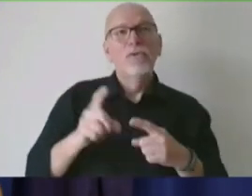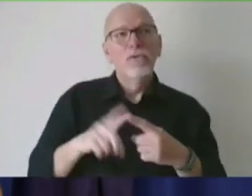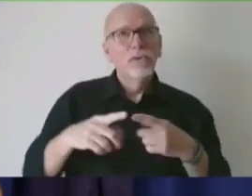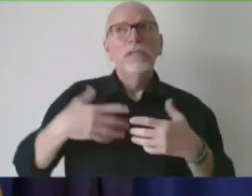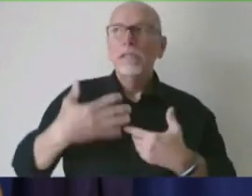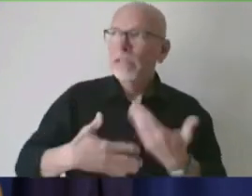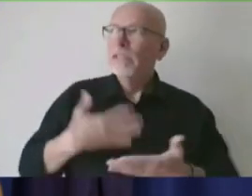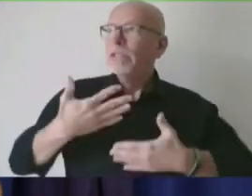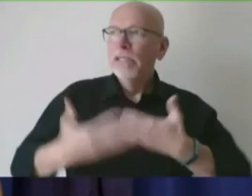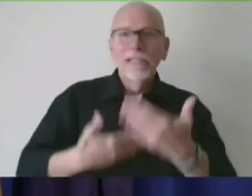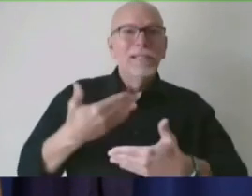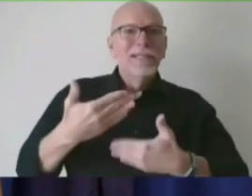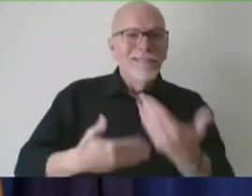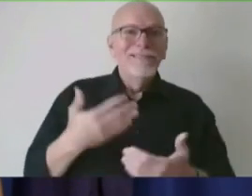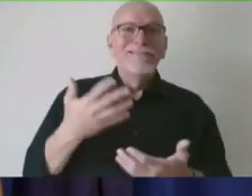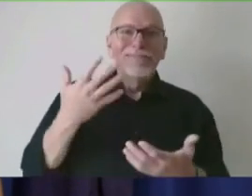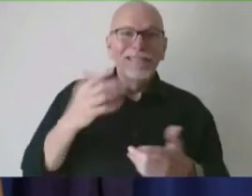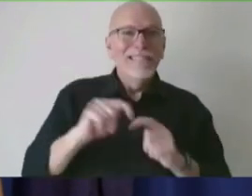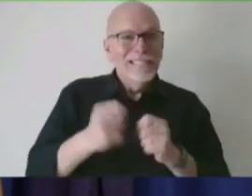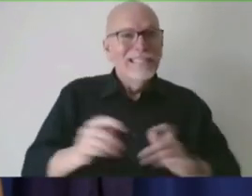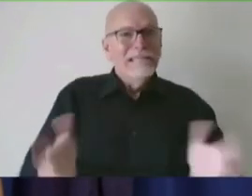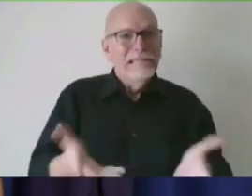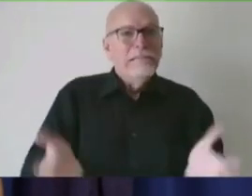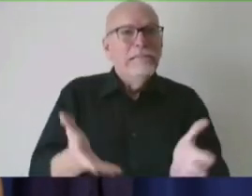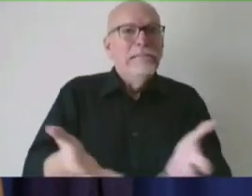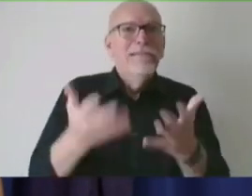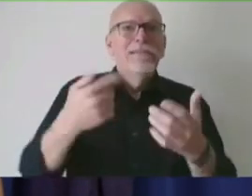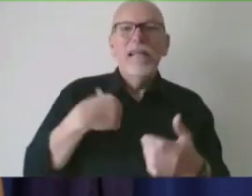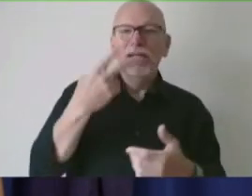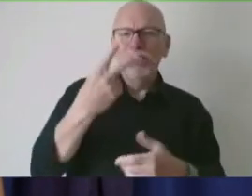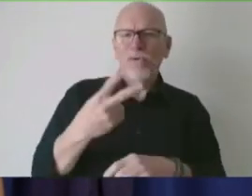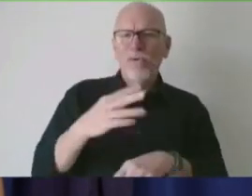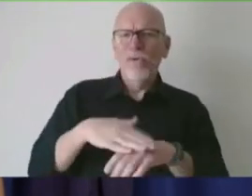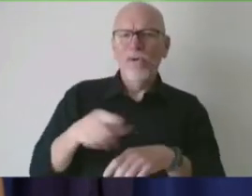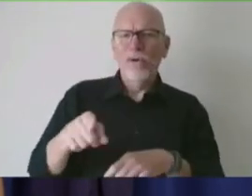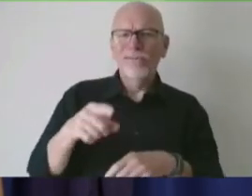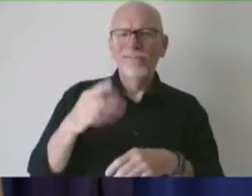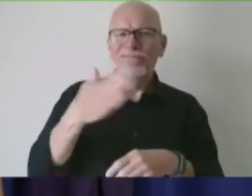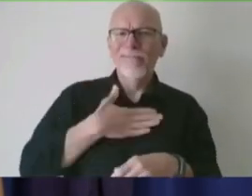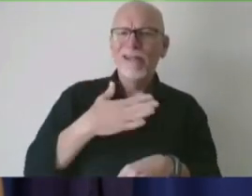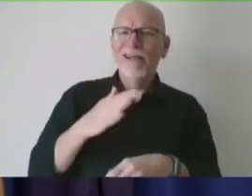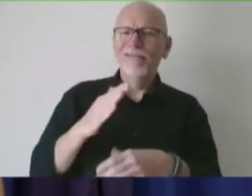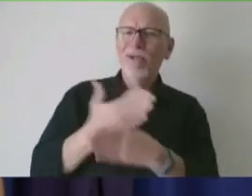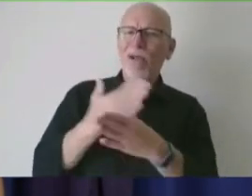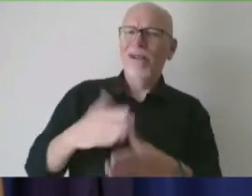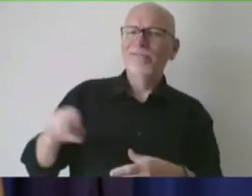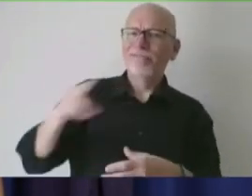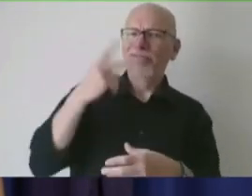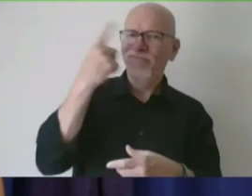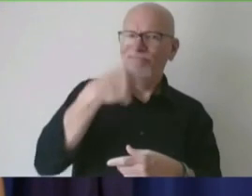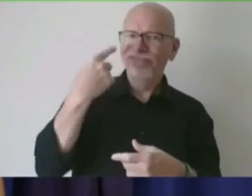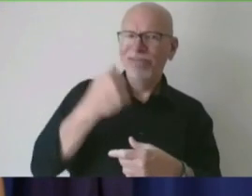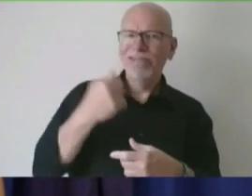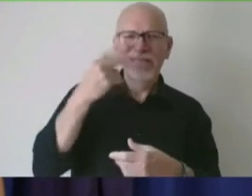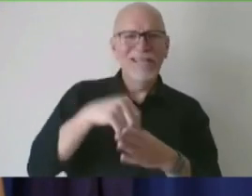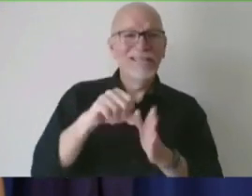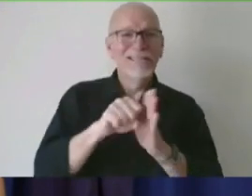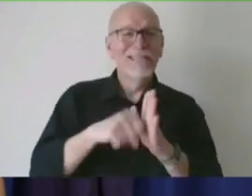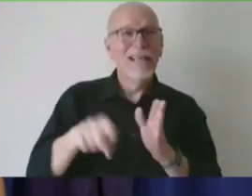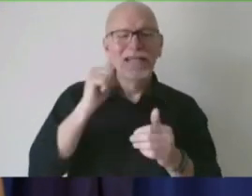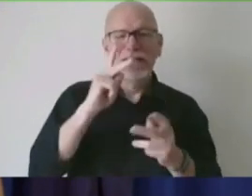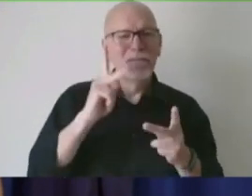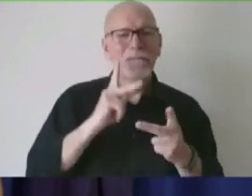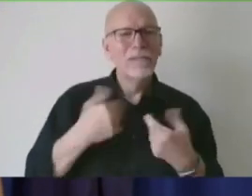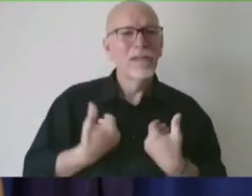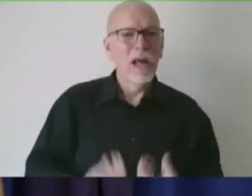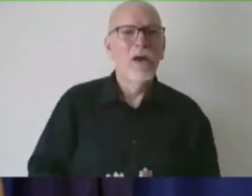again and, get the team fired up. I saw it on the faces of all my colleagues, and I hear it across the state and our public health people, and